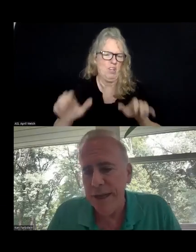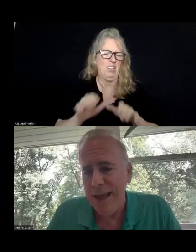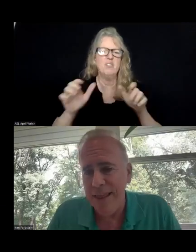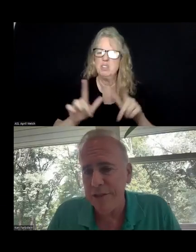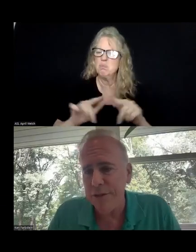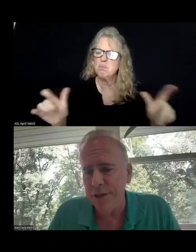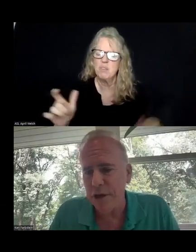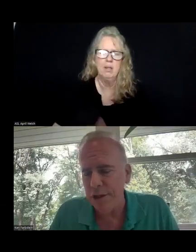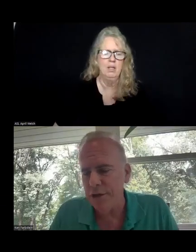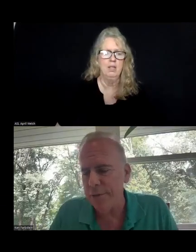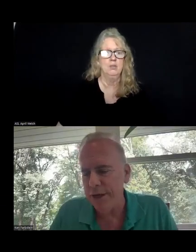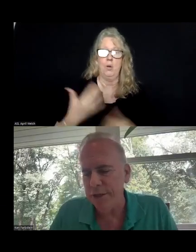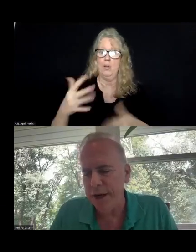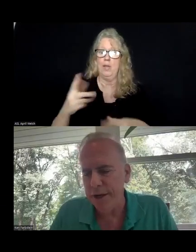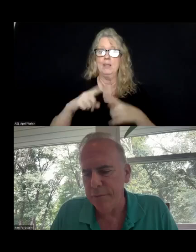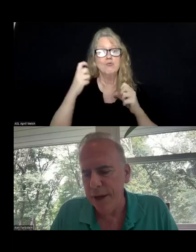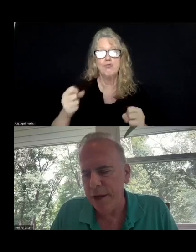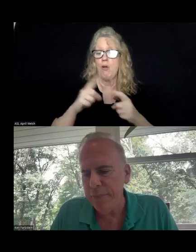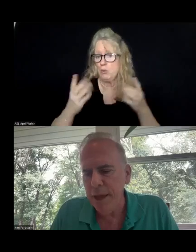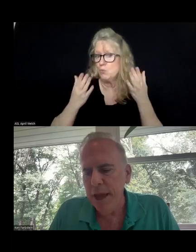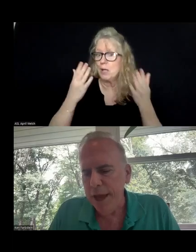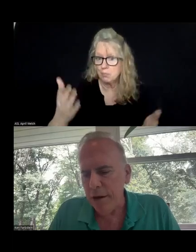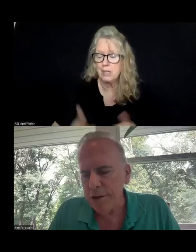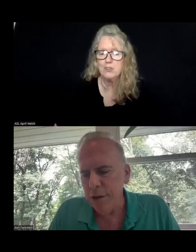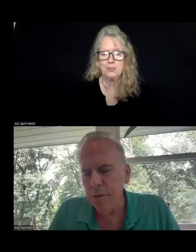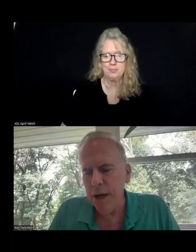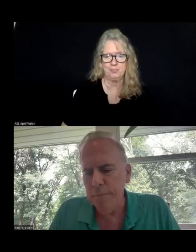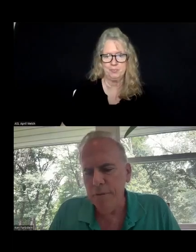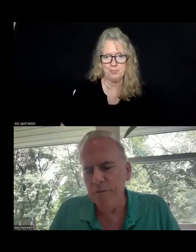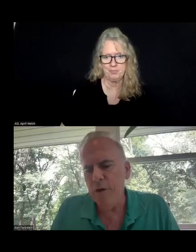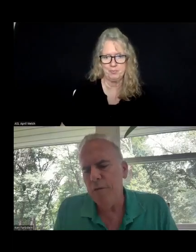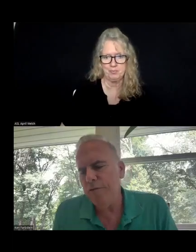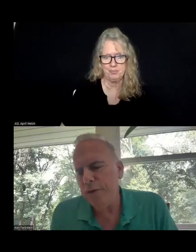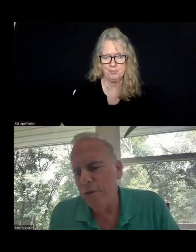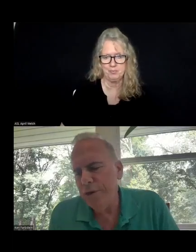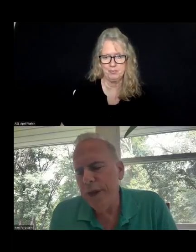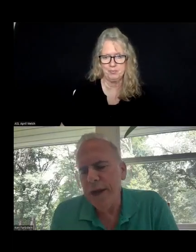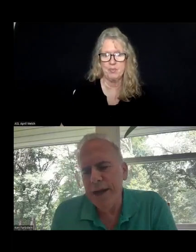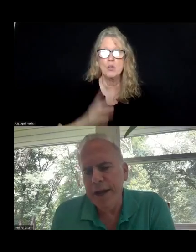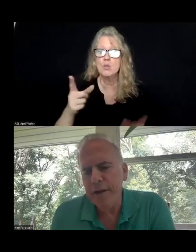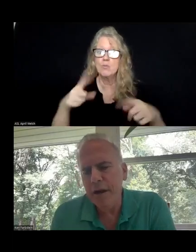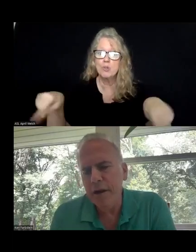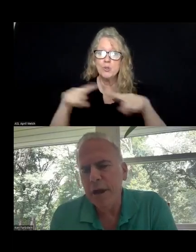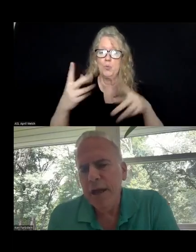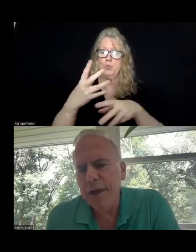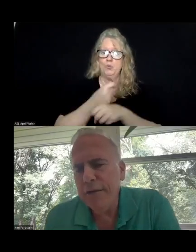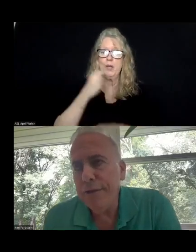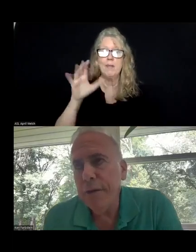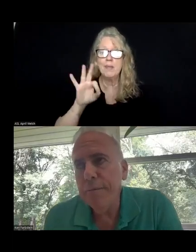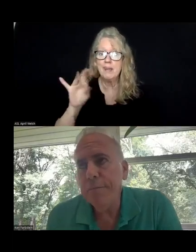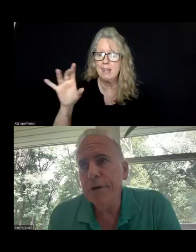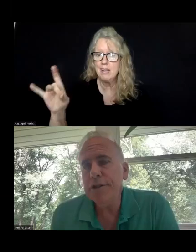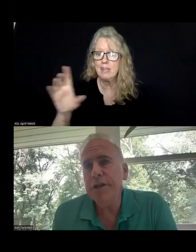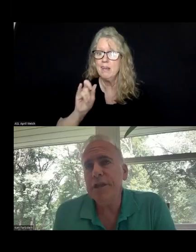that's really the strongest recommendation that I can make. And also for you, when you get a 988 call, that